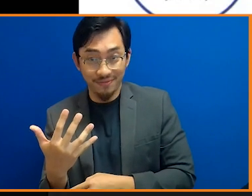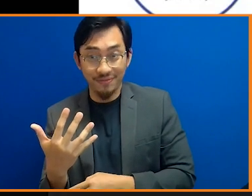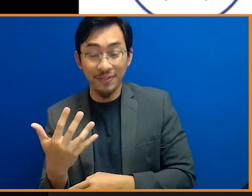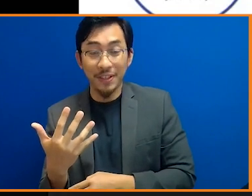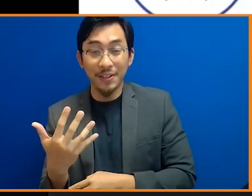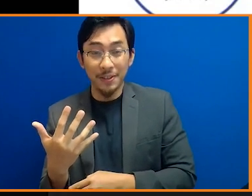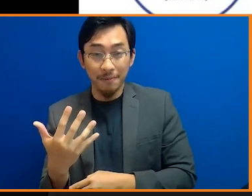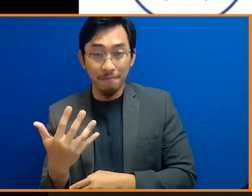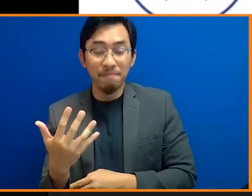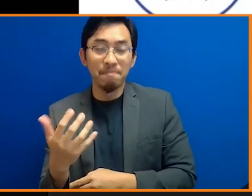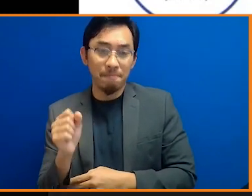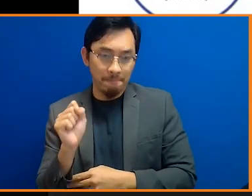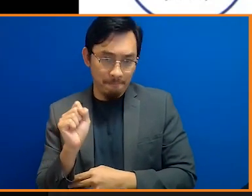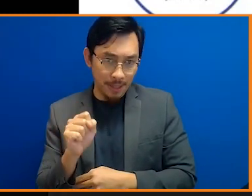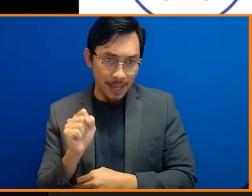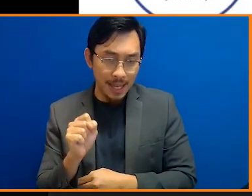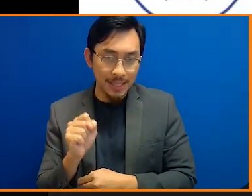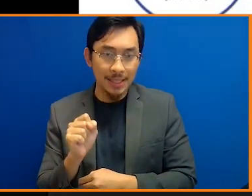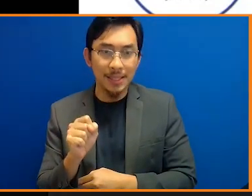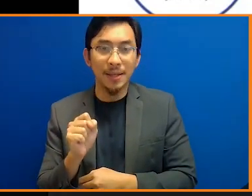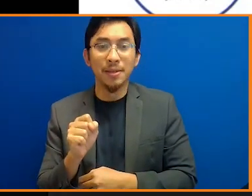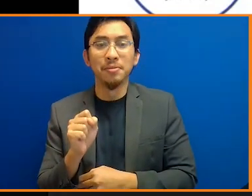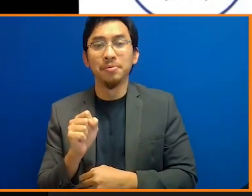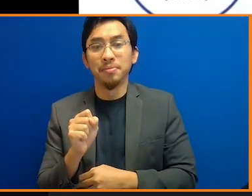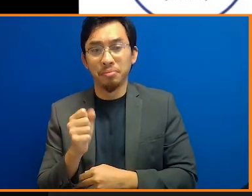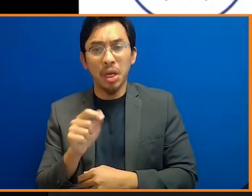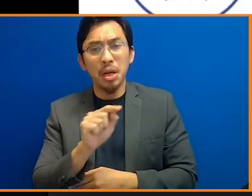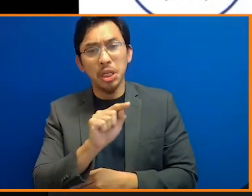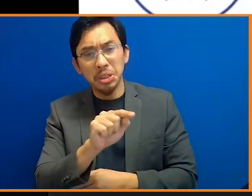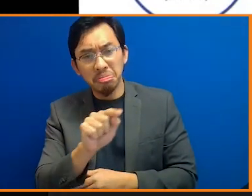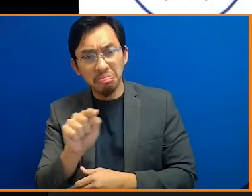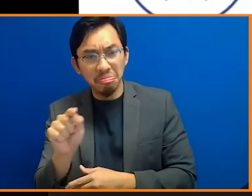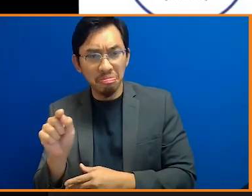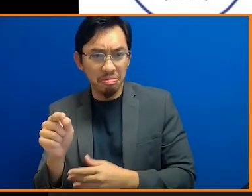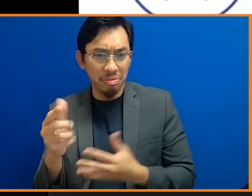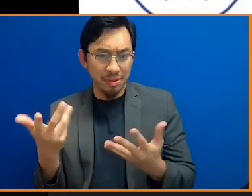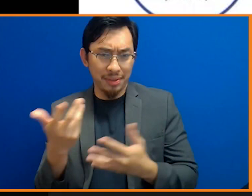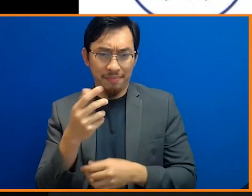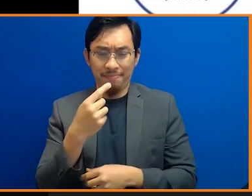since 2015. And yeah,